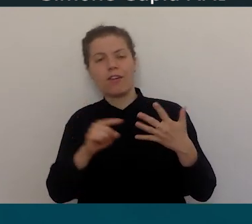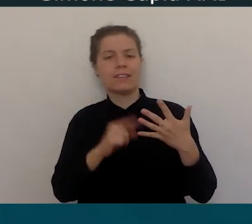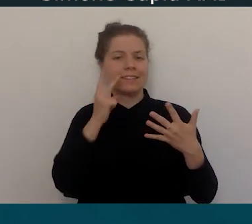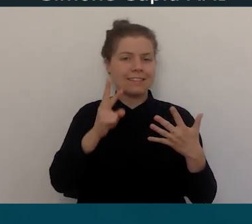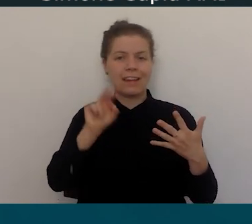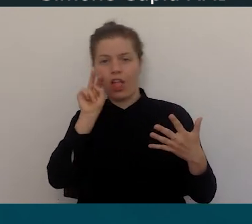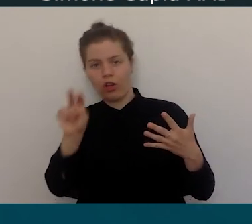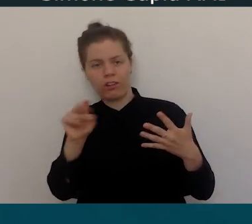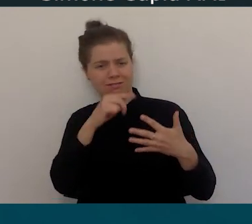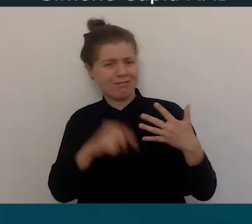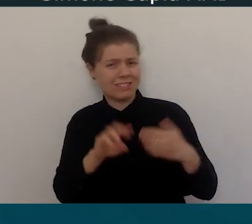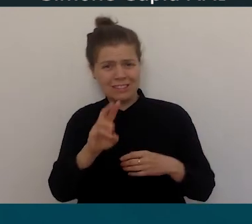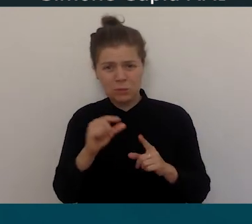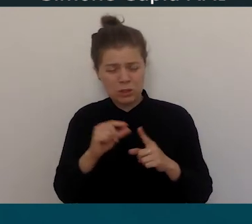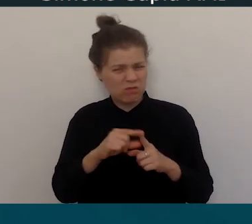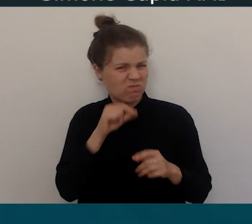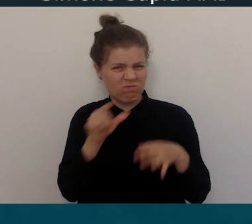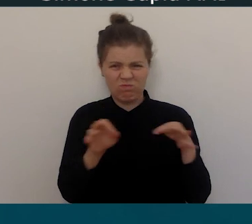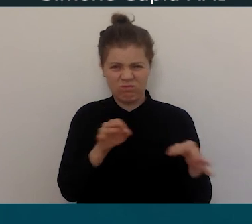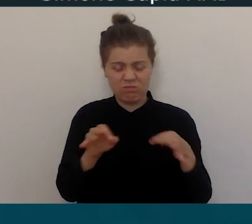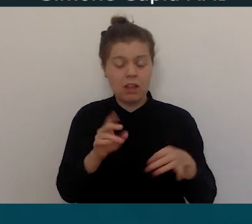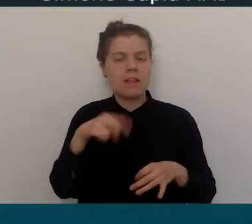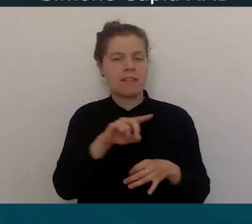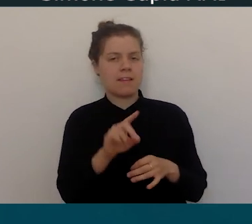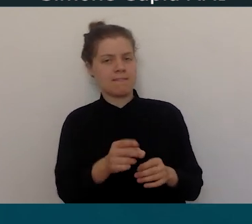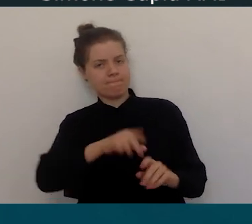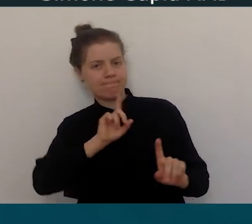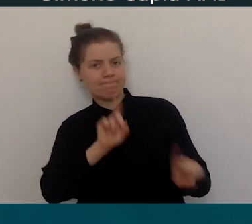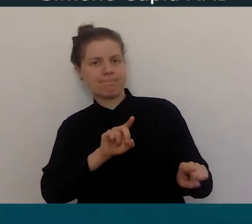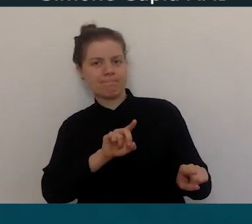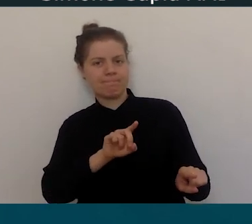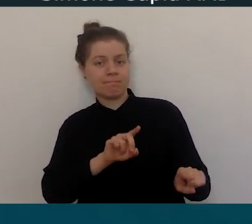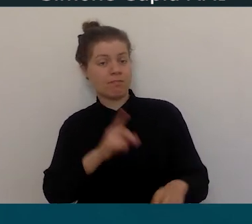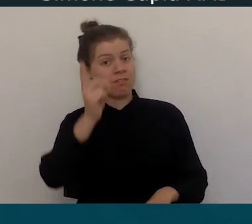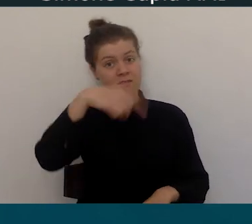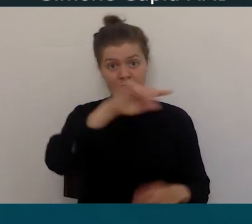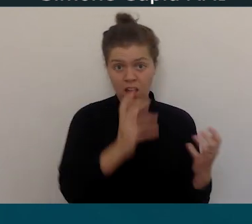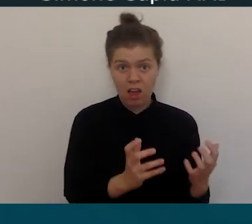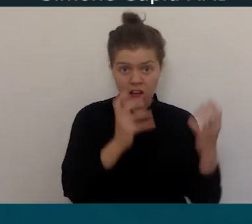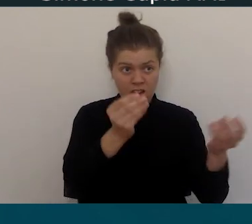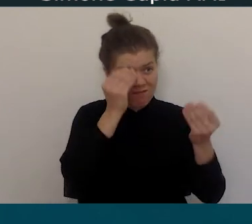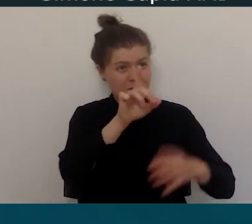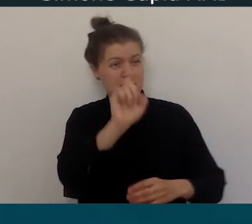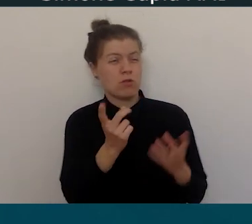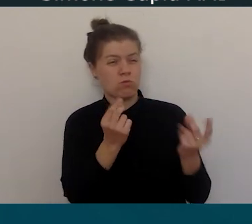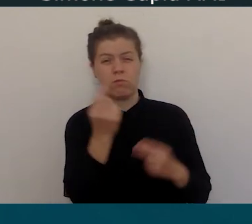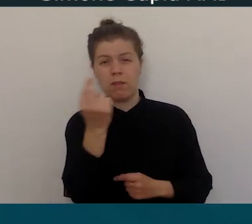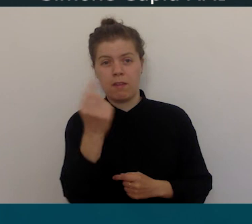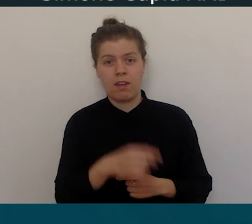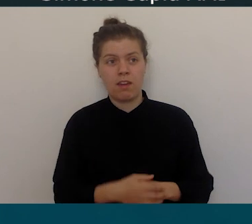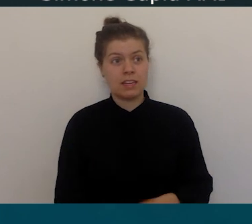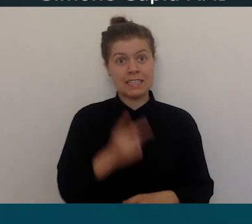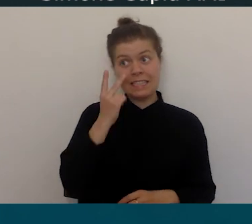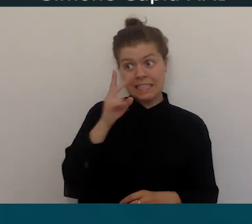descriptive. Each of these words is directive. They're telling the audience to do something. See